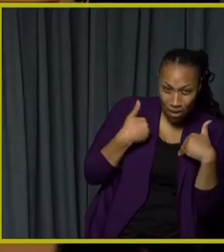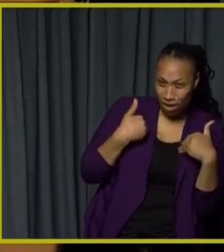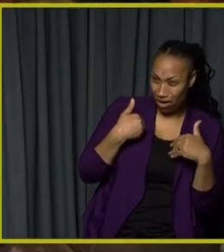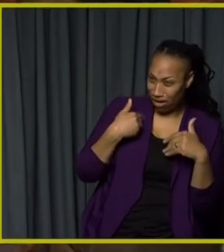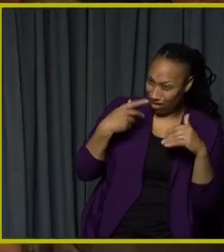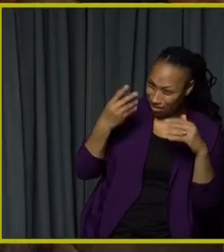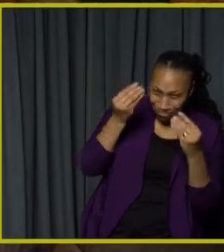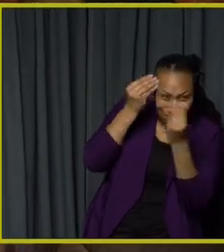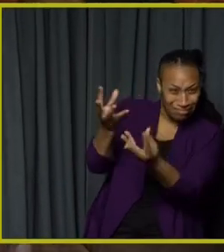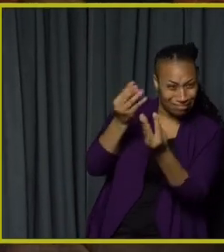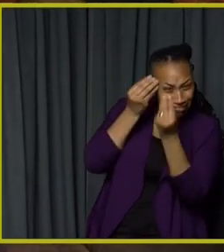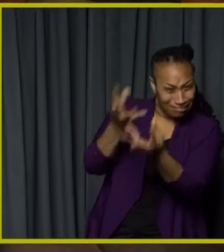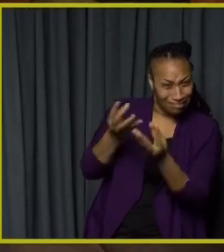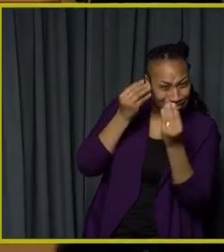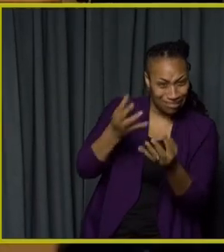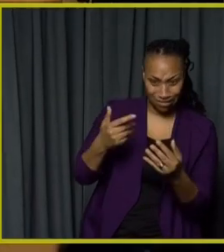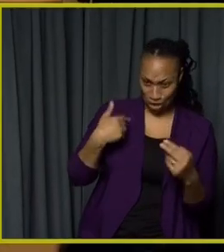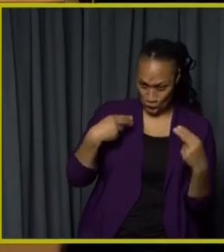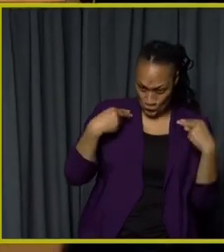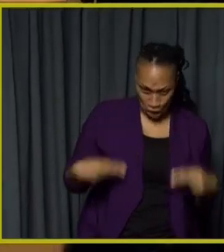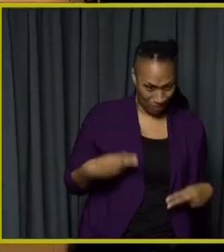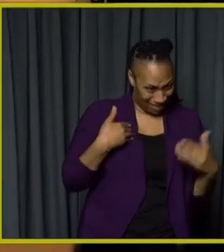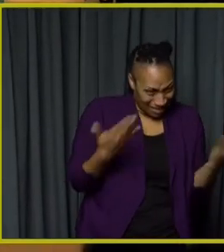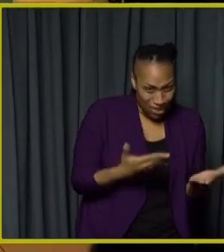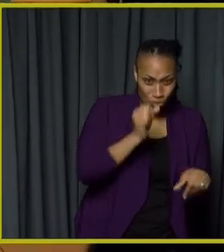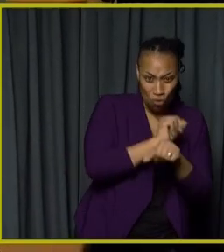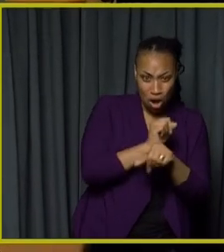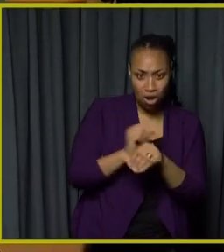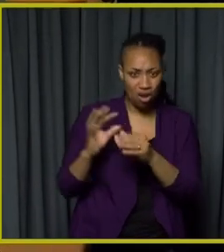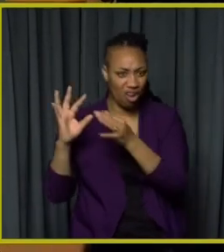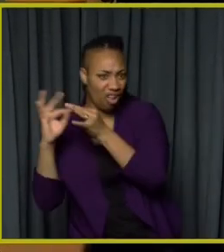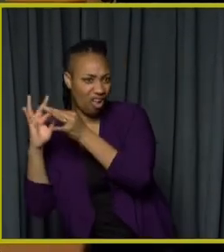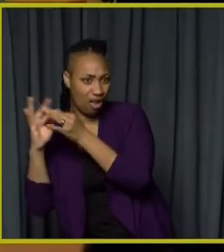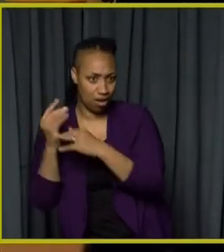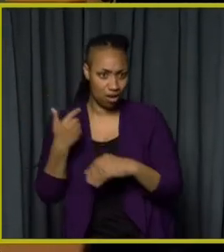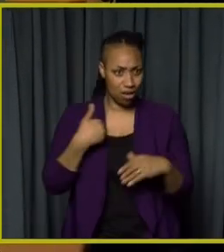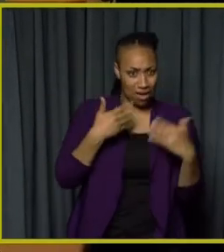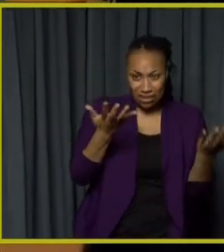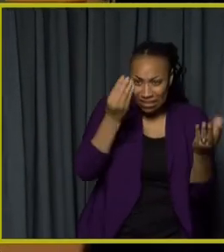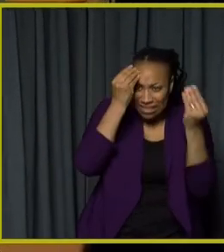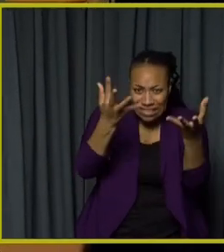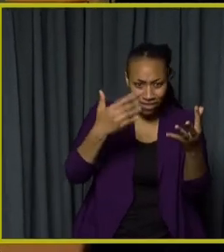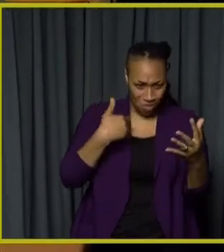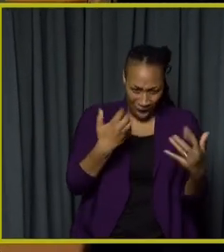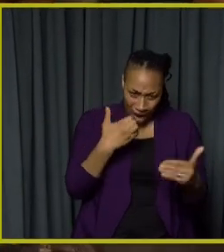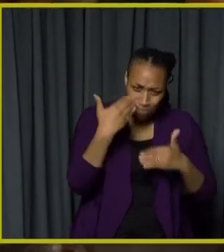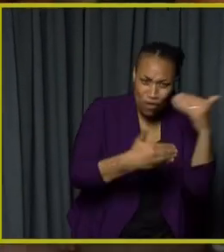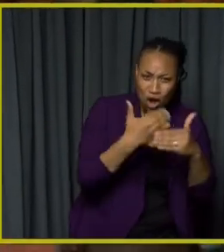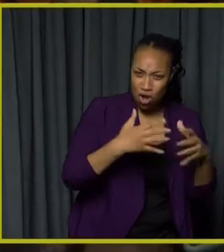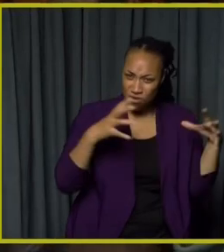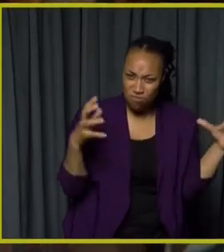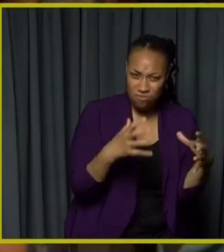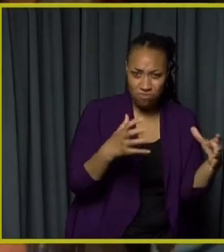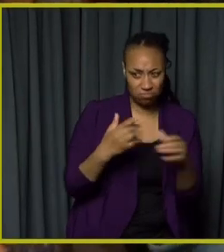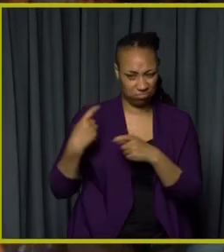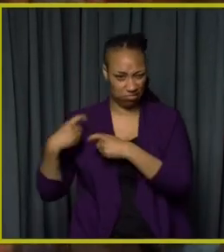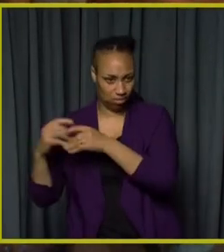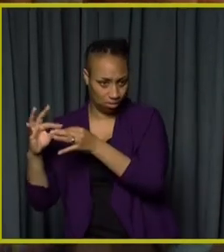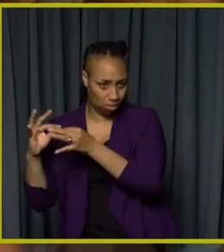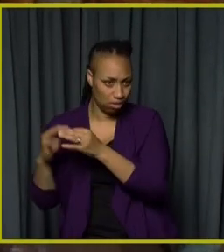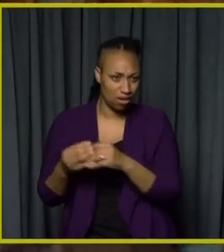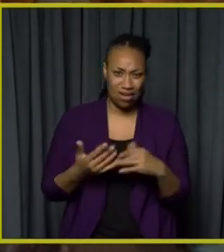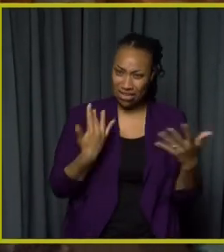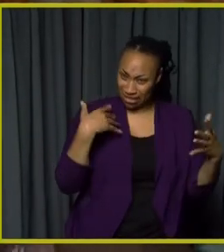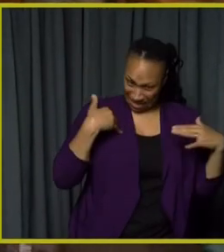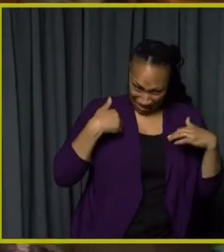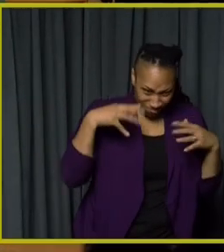to work. Queremos salir adelante. We need to progress. Queremos estudiar. We need to study. Y queremos que nuestros hijos